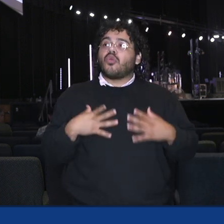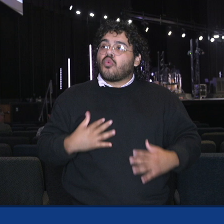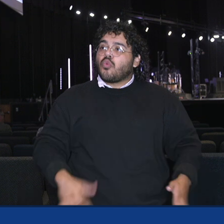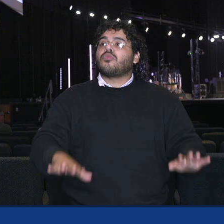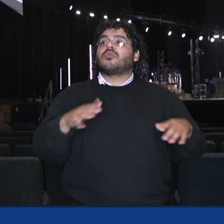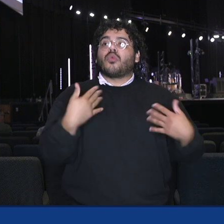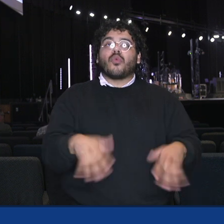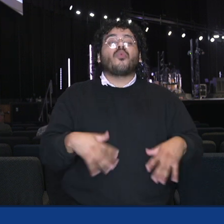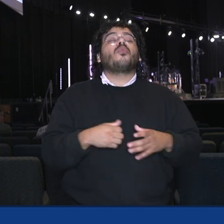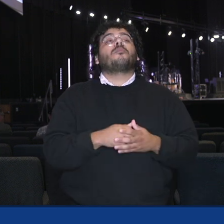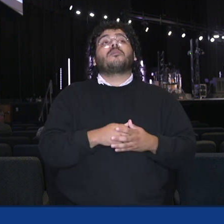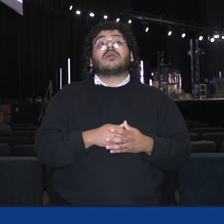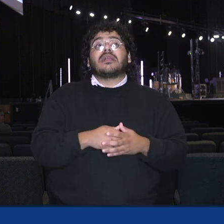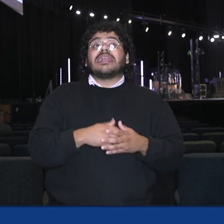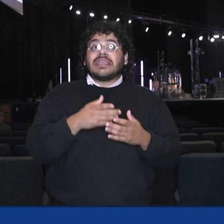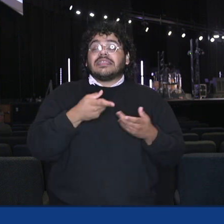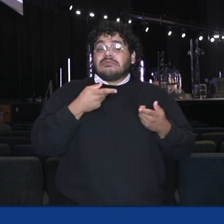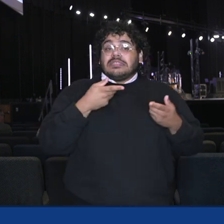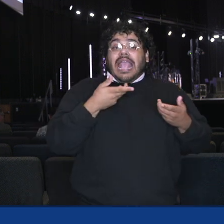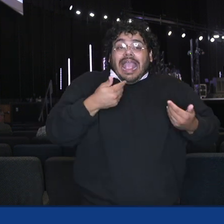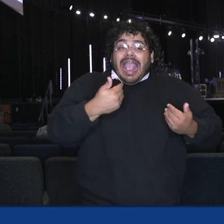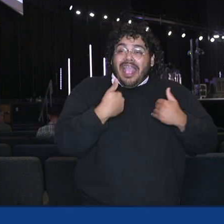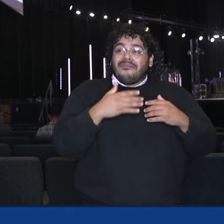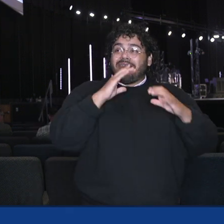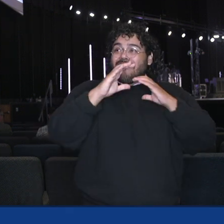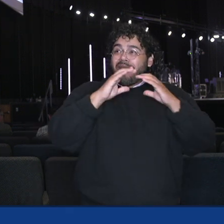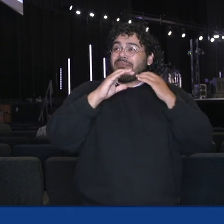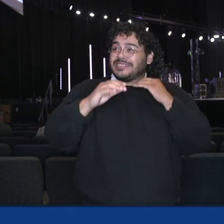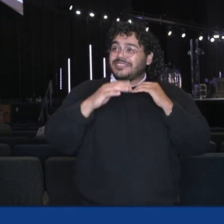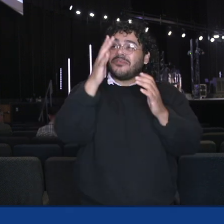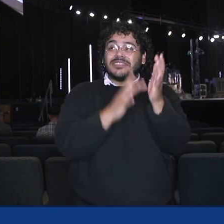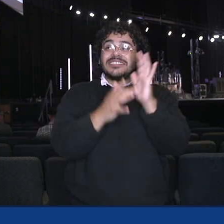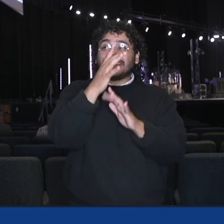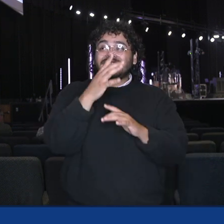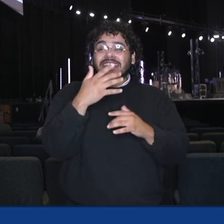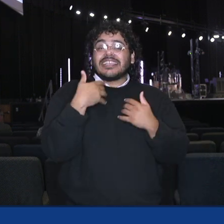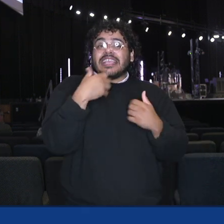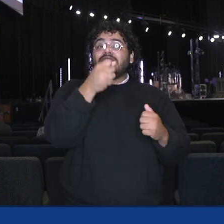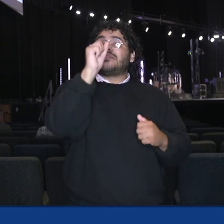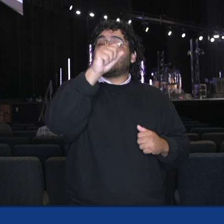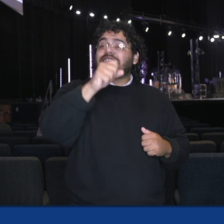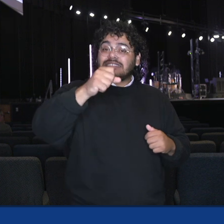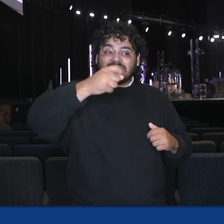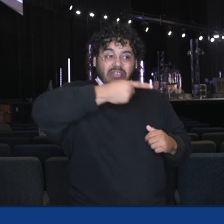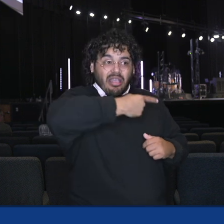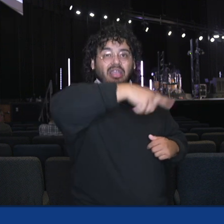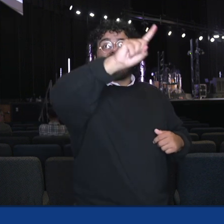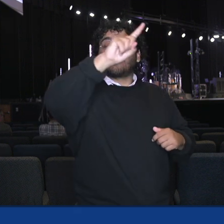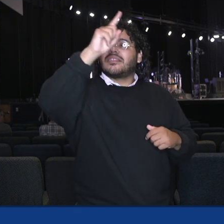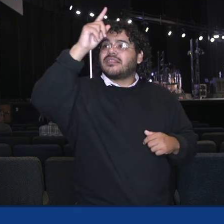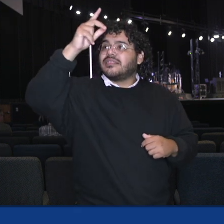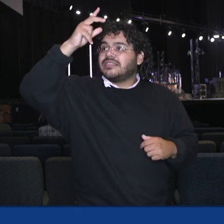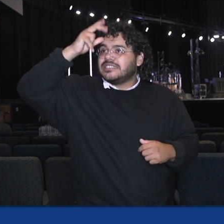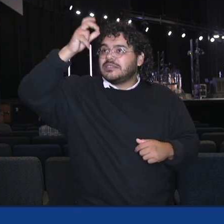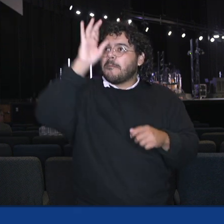He's not just healed of an afflicting spirit, he's been healed in a much broader sense.